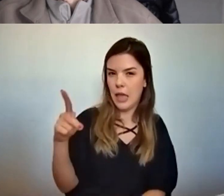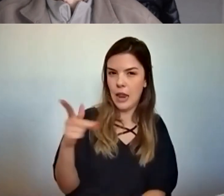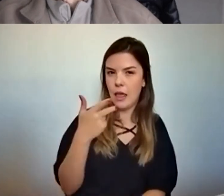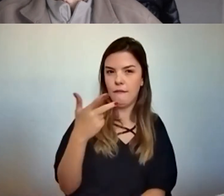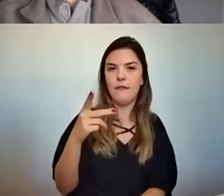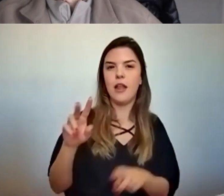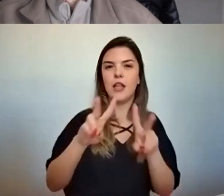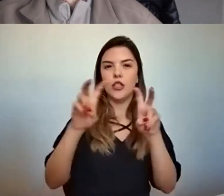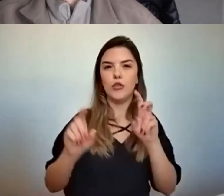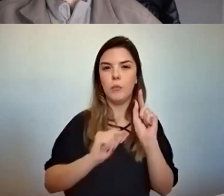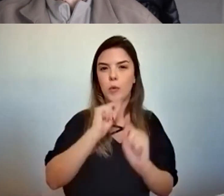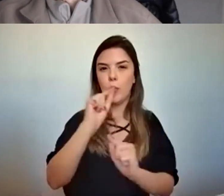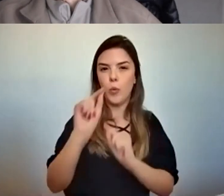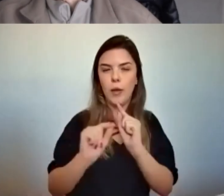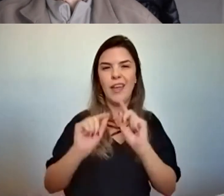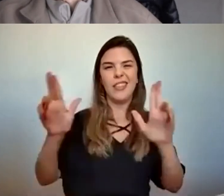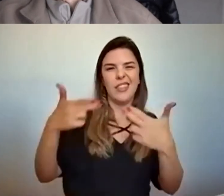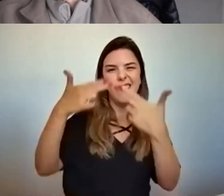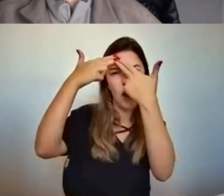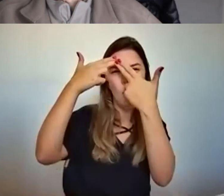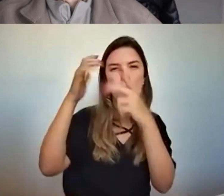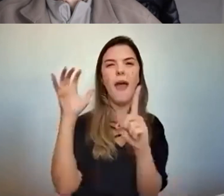on interpreting of